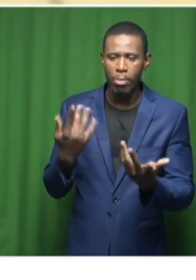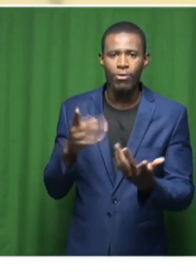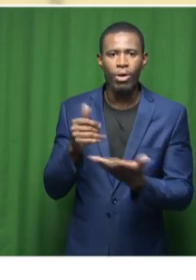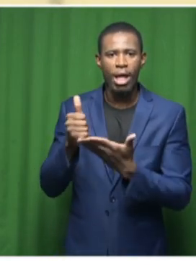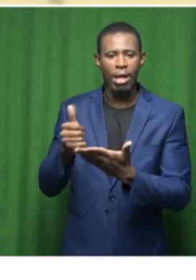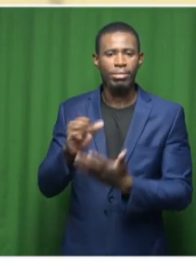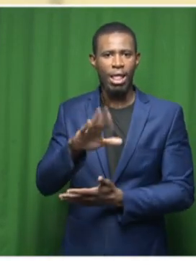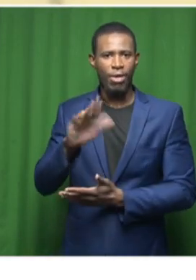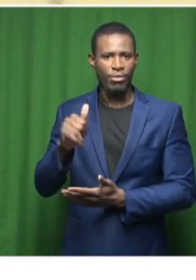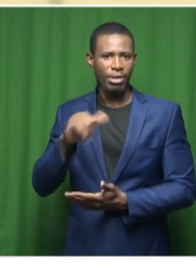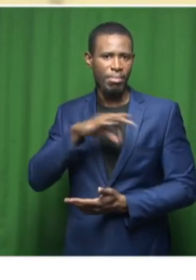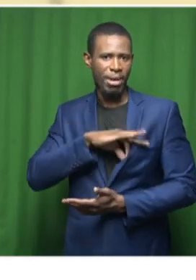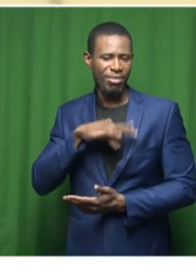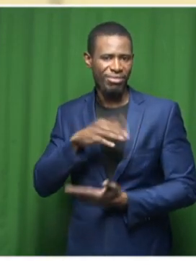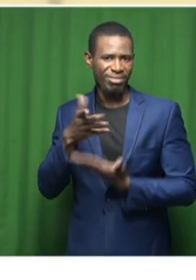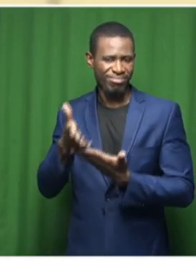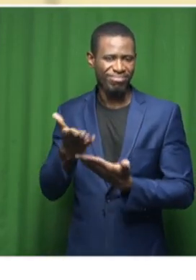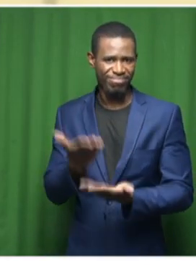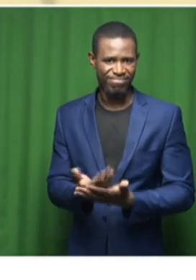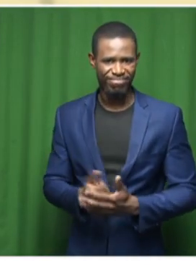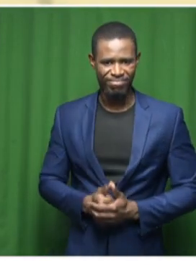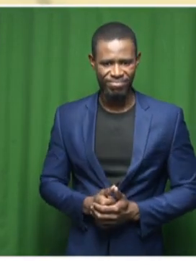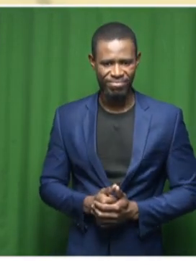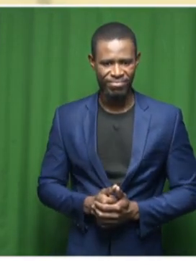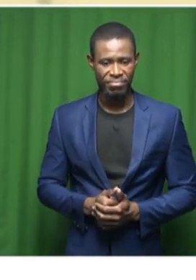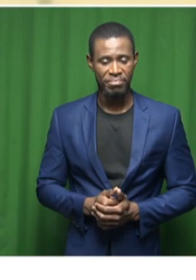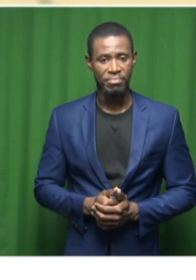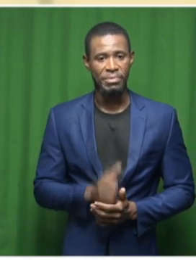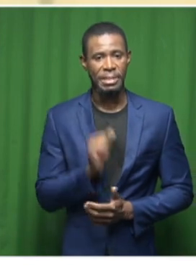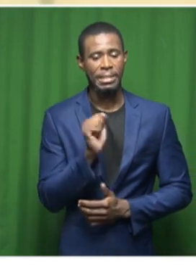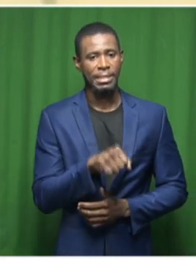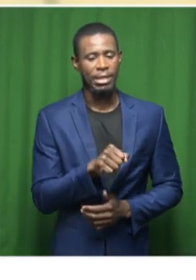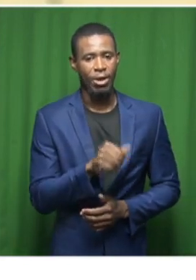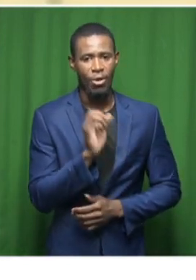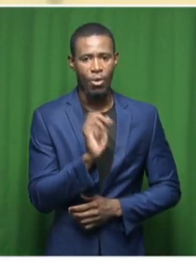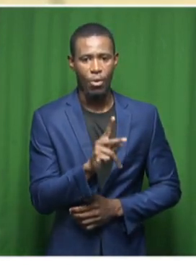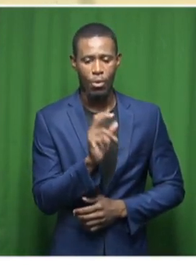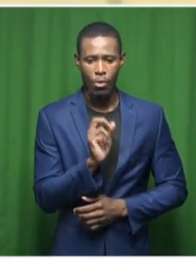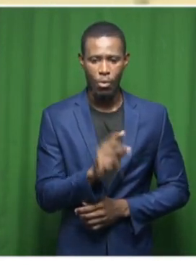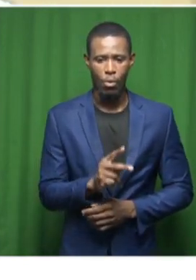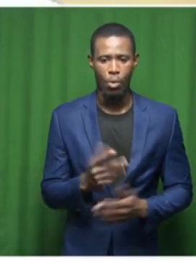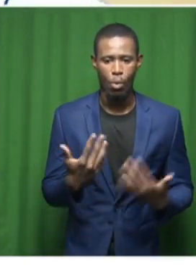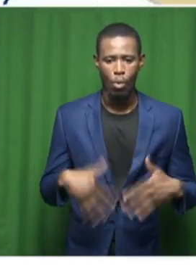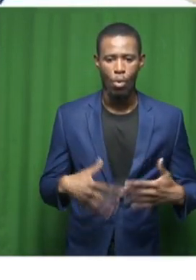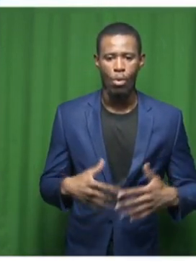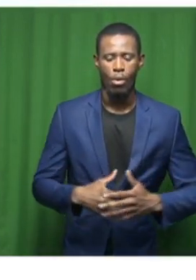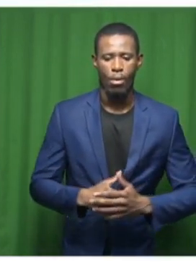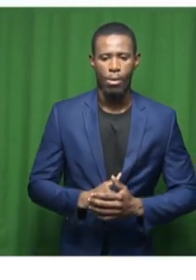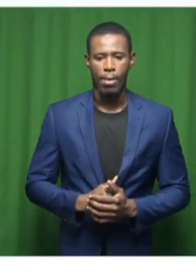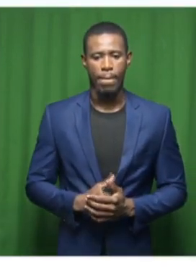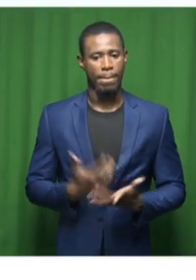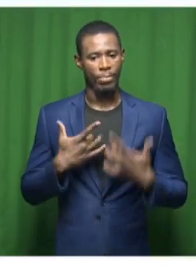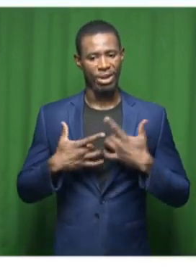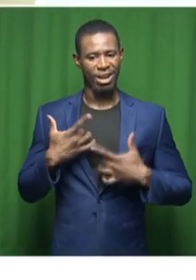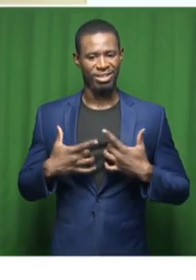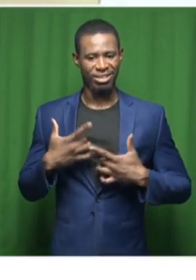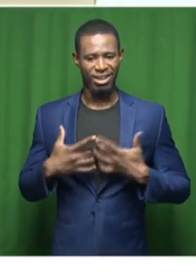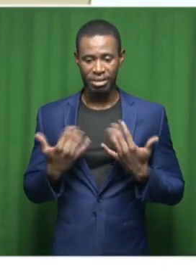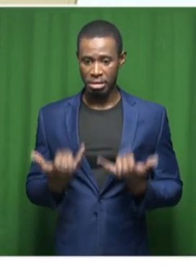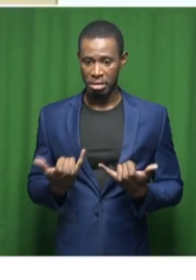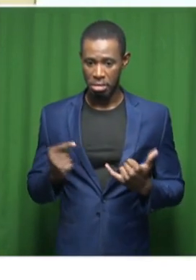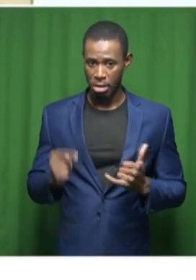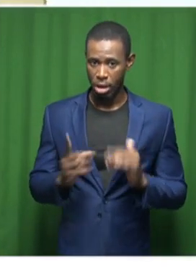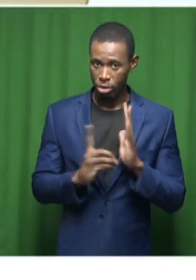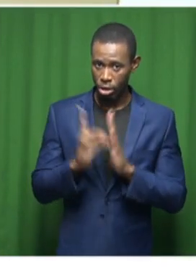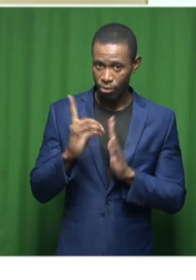printing. Yeah. And of course, a very exciting development